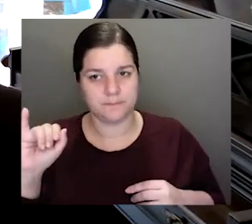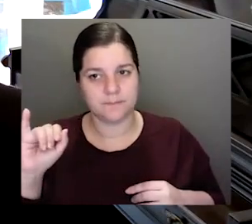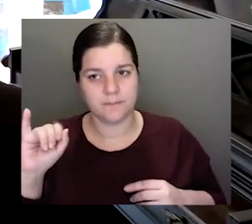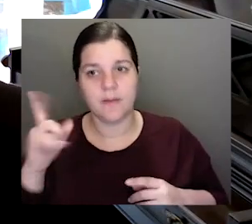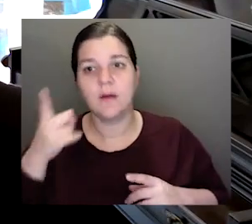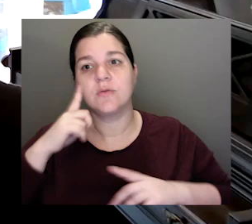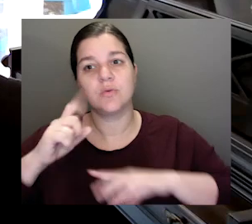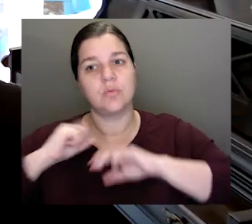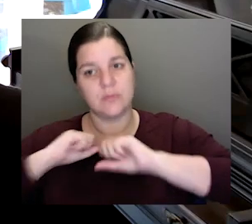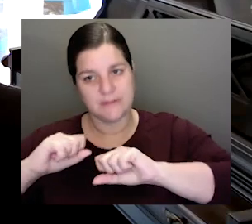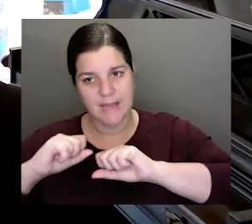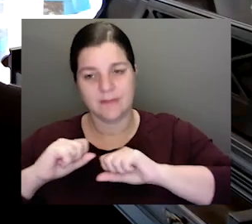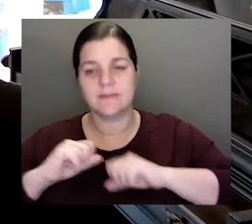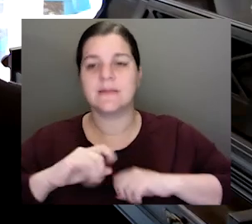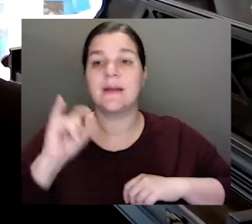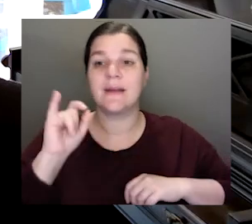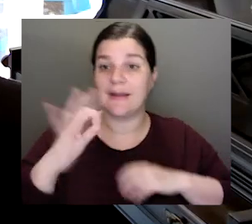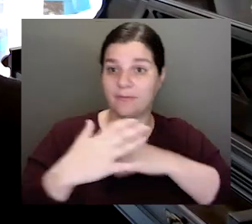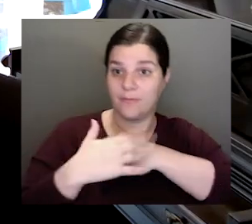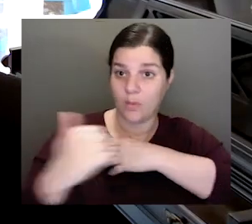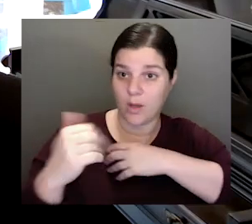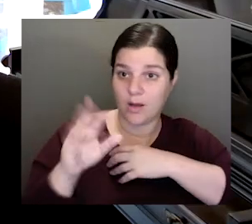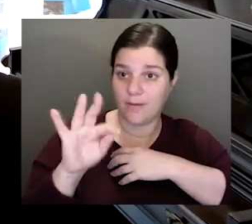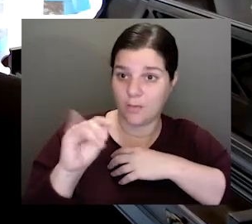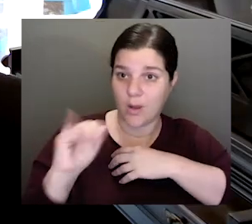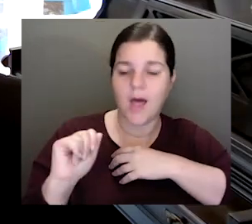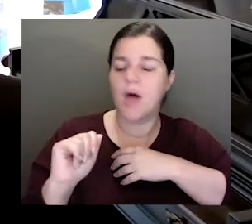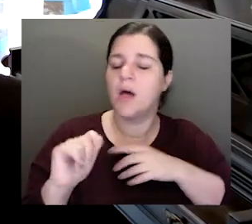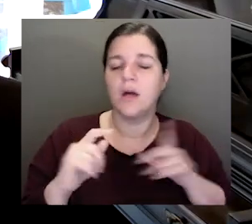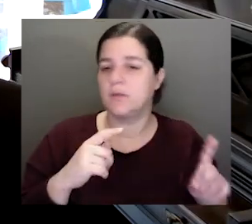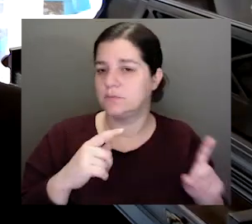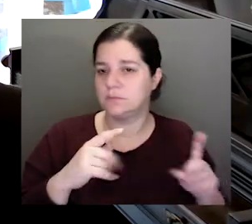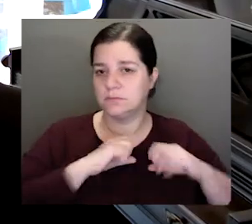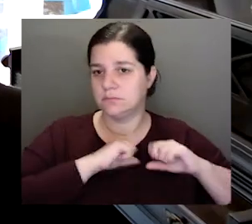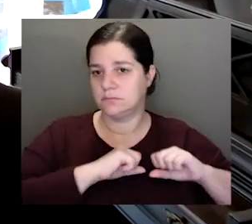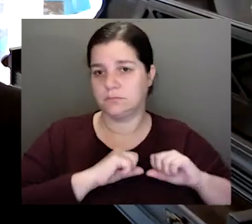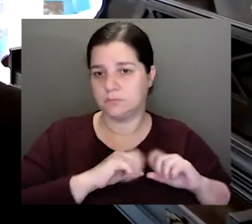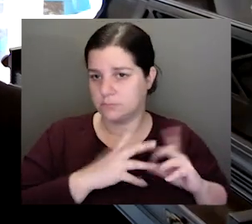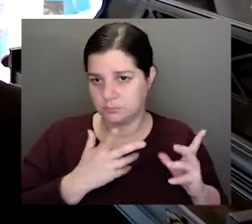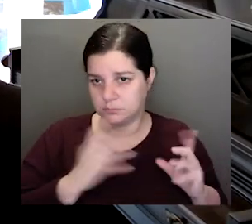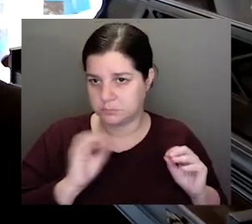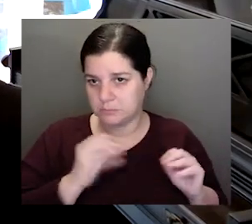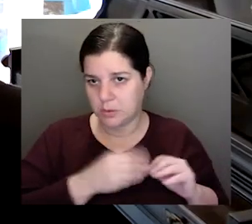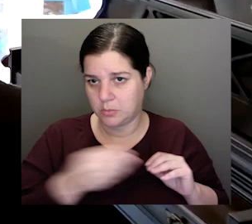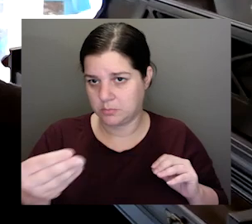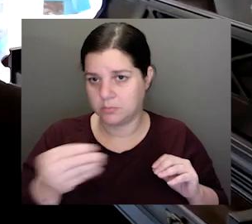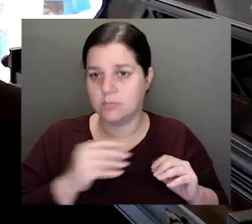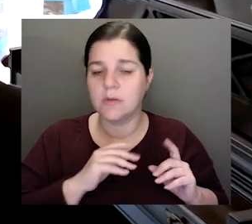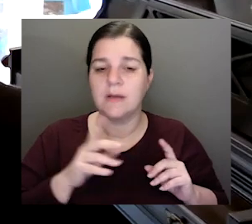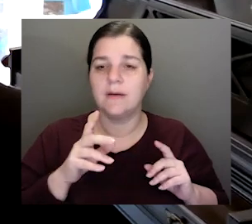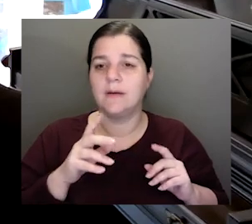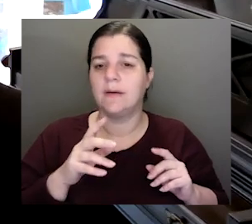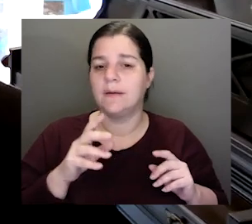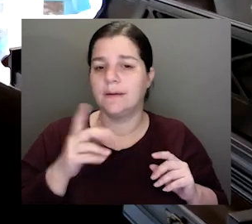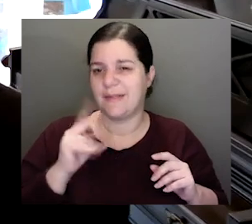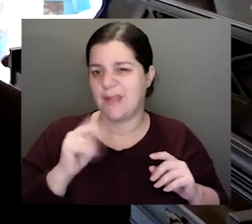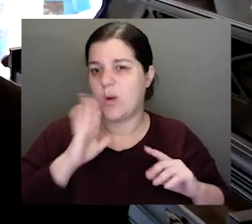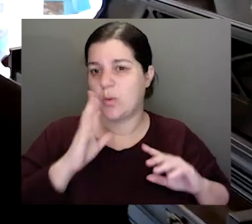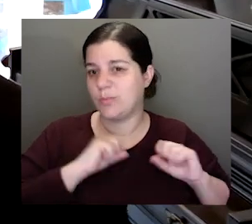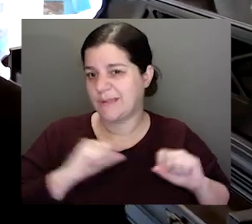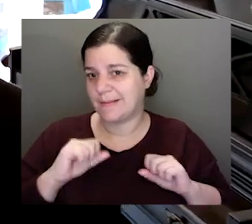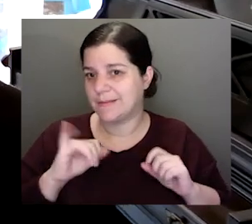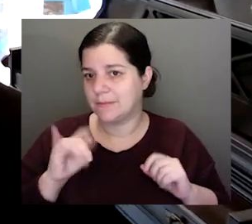PCI program, and they're our biggest users, obviously, along with the cybersecurity advisors, to actually protect them.